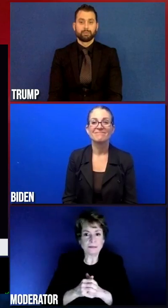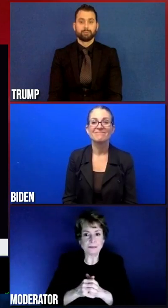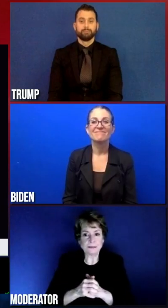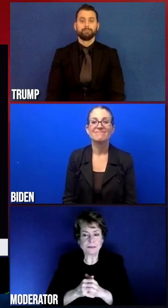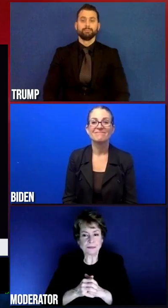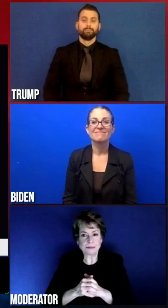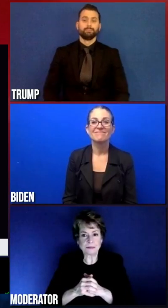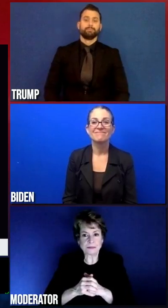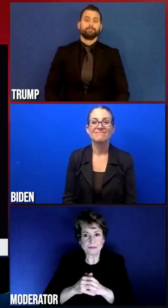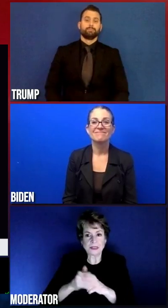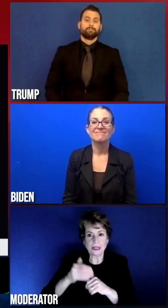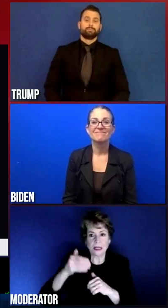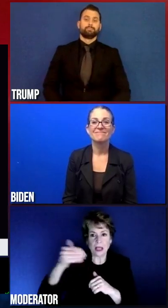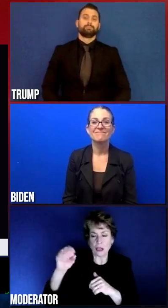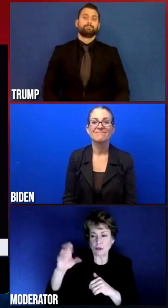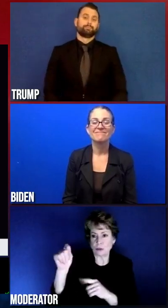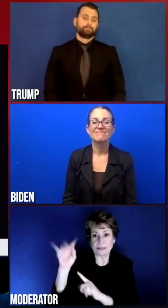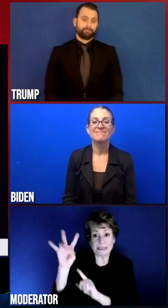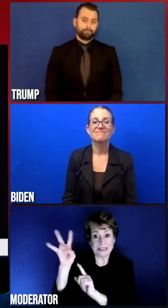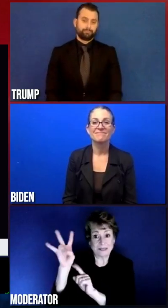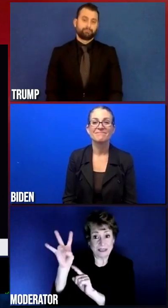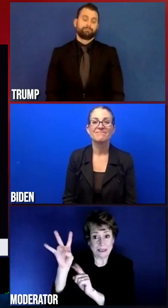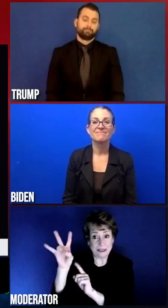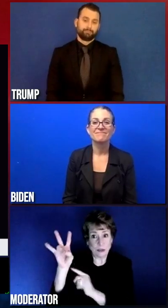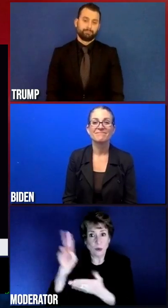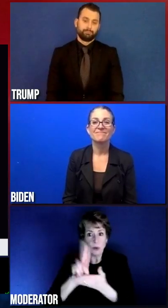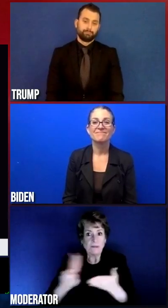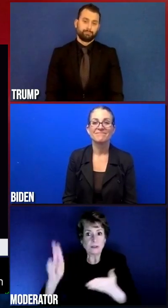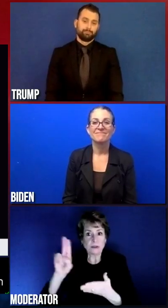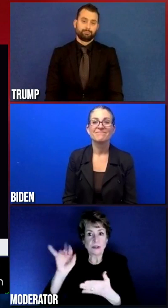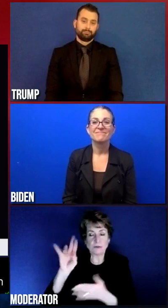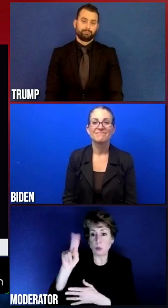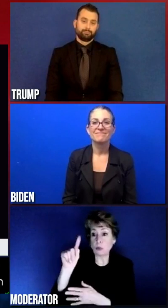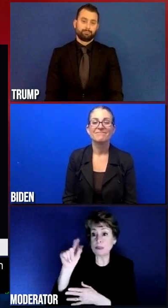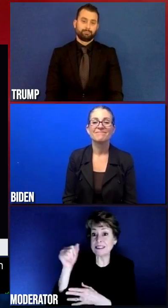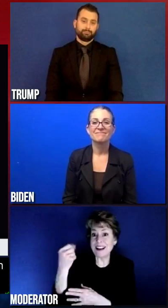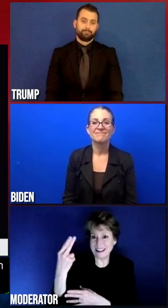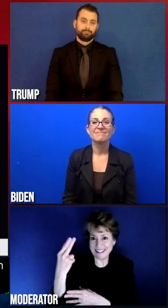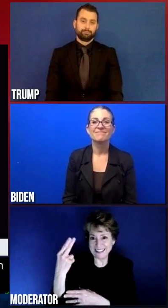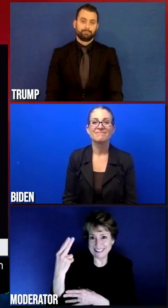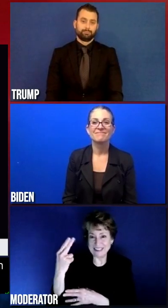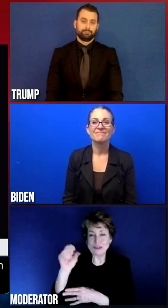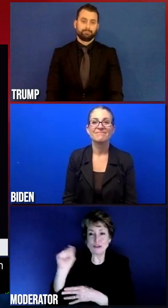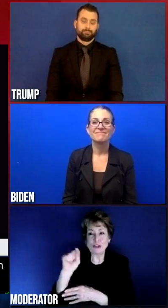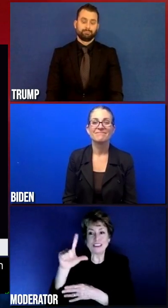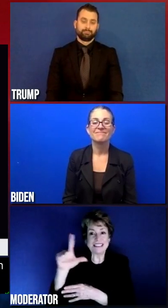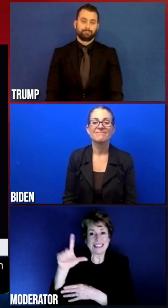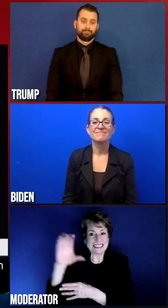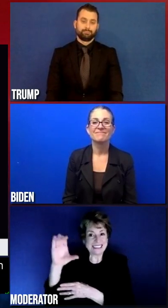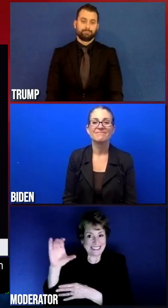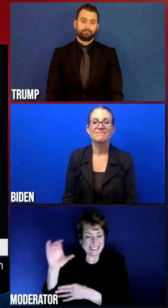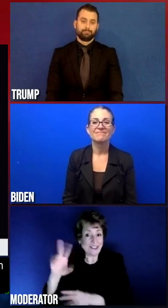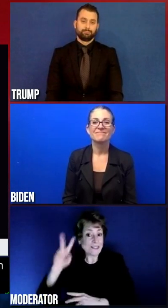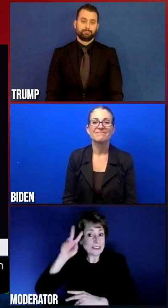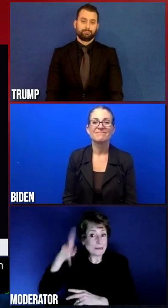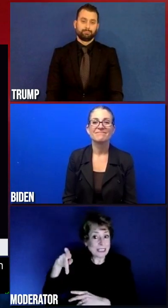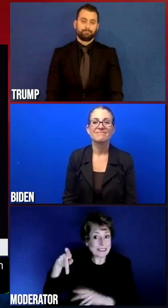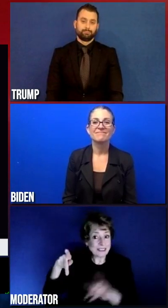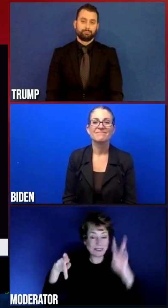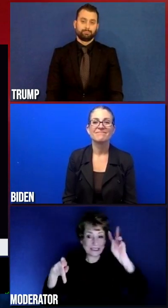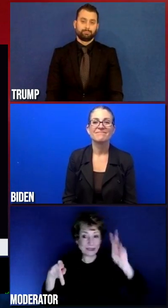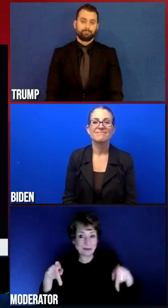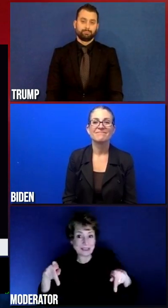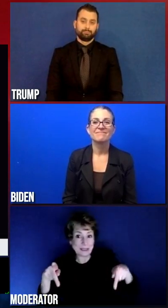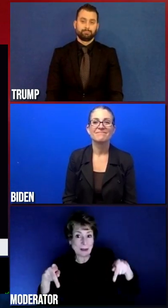7th, at the University of Utah in Salt Lake City. The 2 vice presidential nominees, Vice President Mike Pence and Senator Kamala Harris,